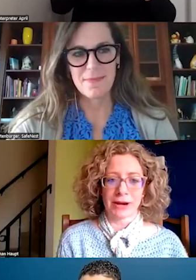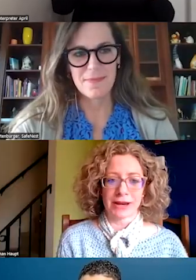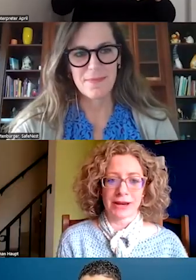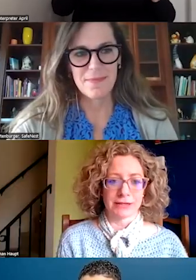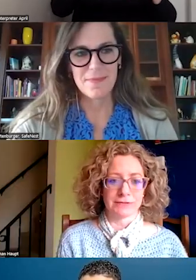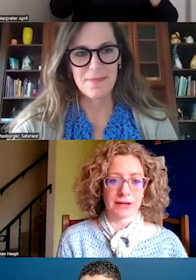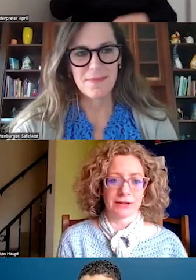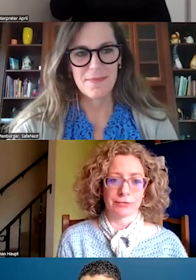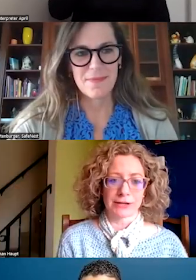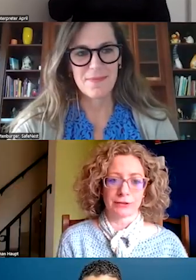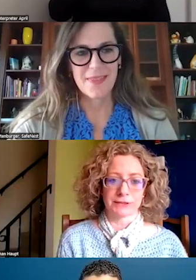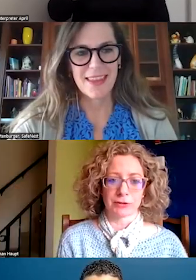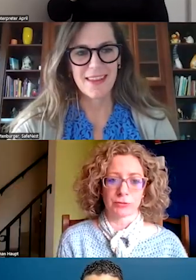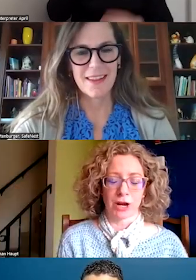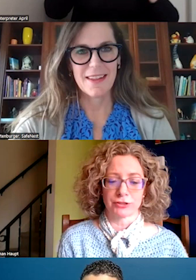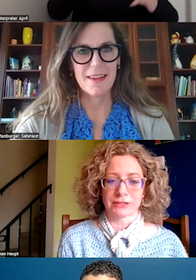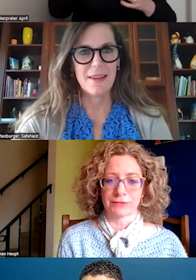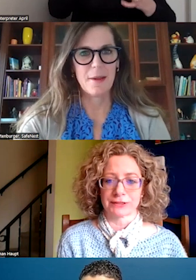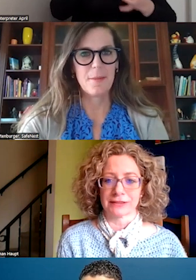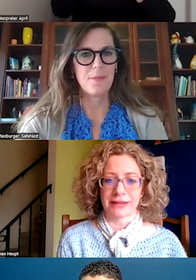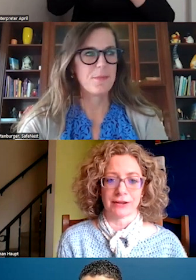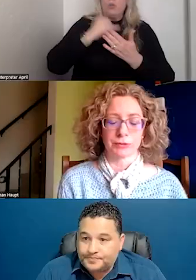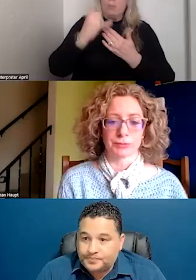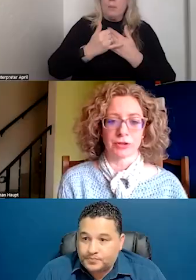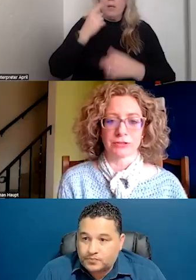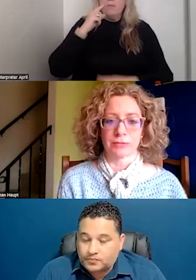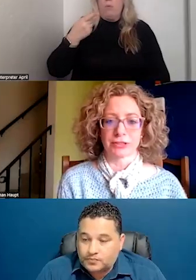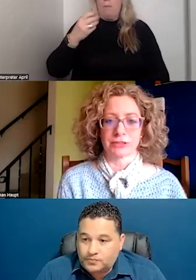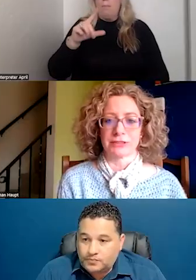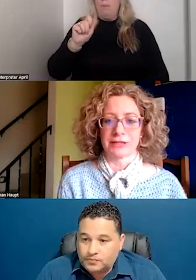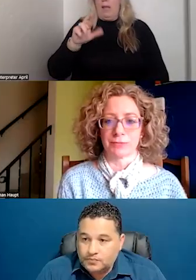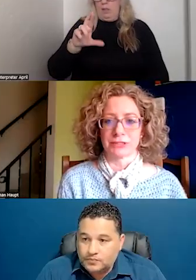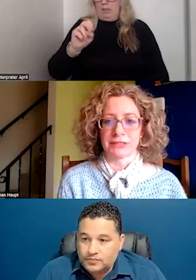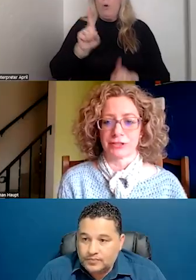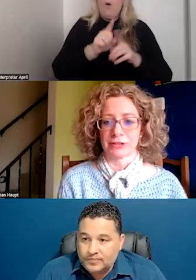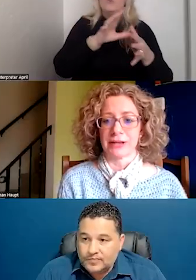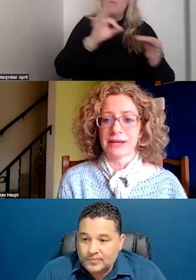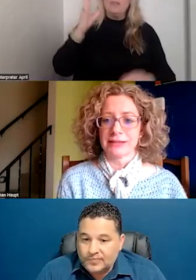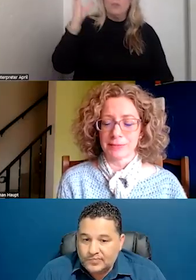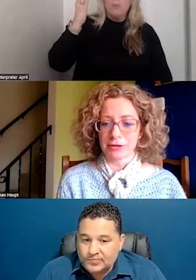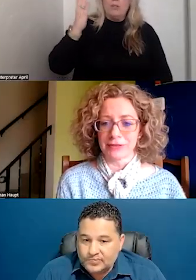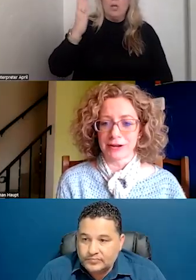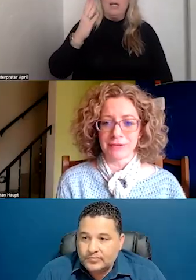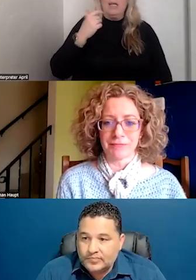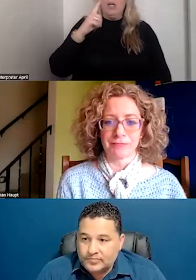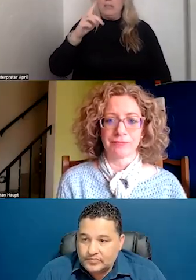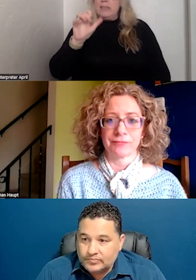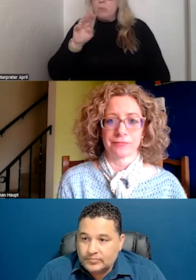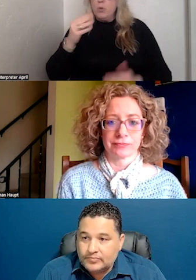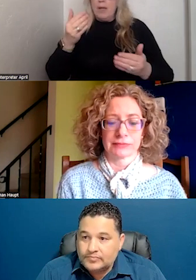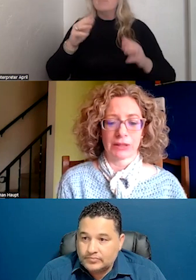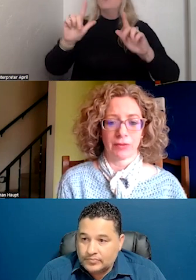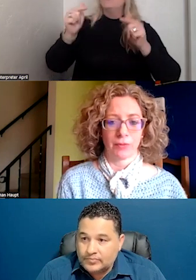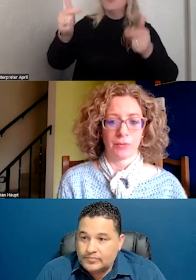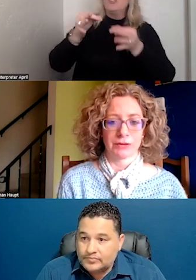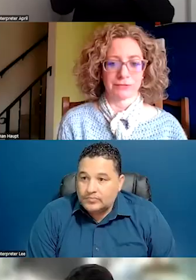Tim Graves, Director of Special Projects for Telecare, which was also mentioned in the presentation. Tim, are you there? I